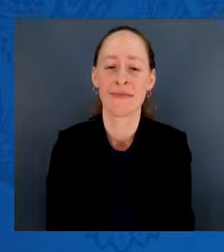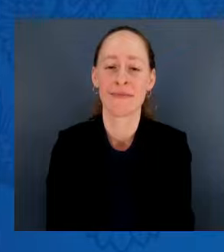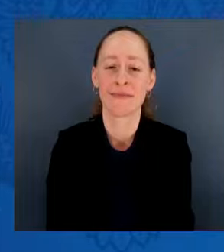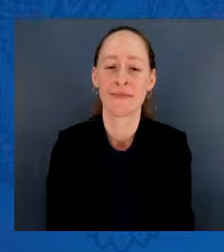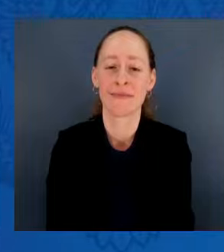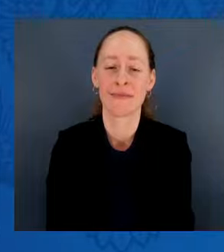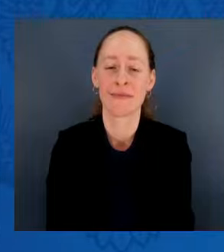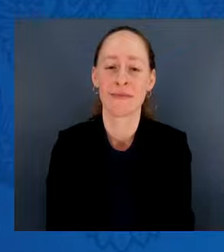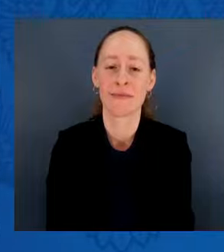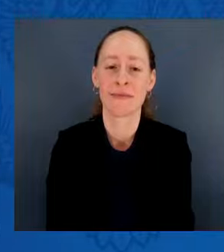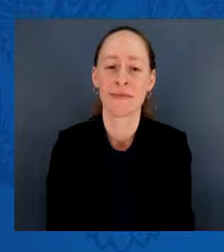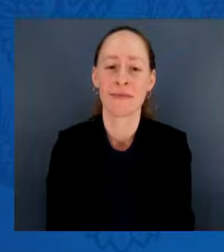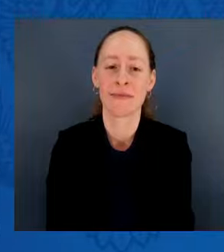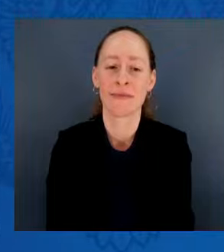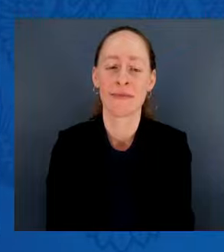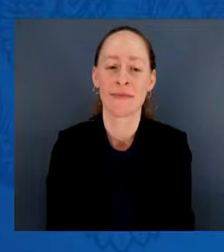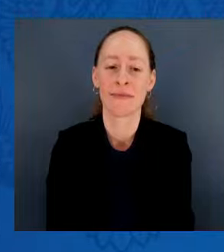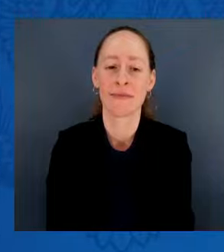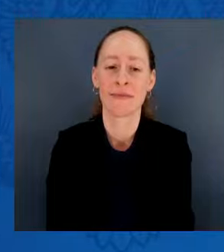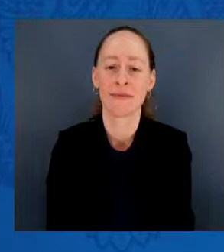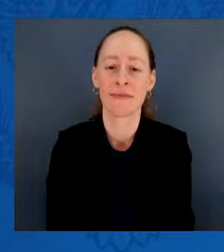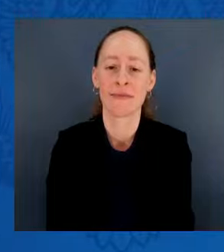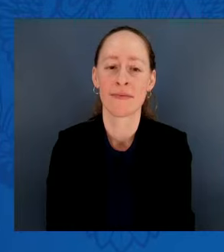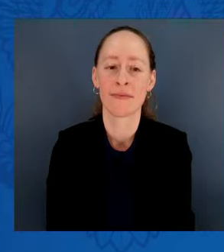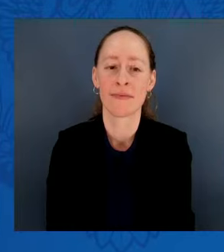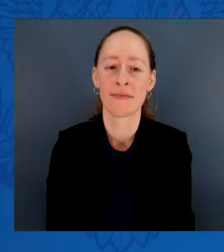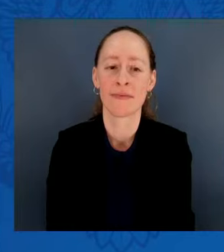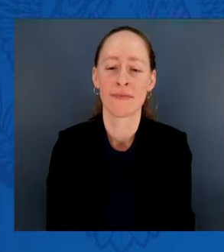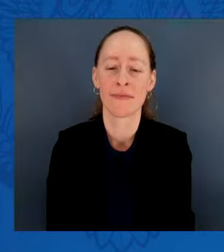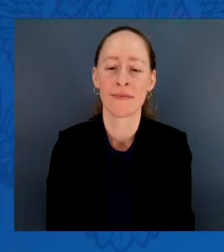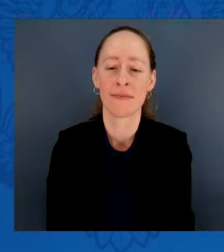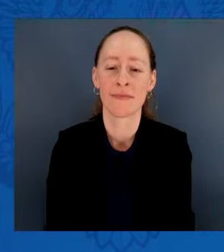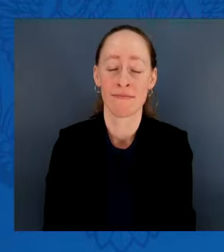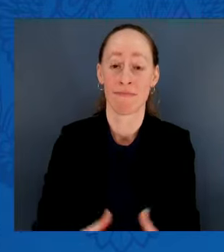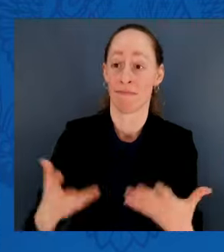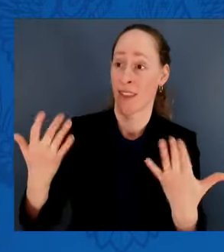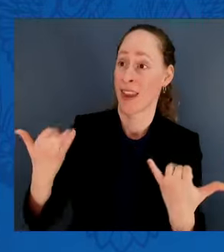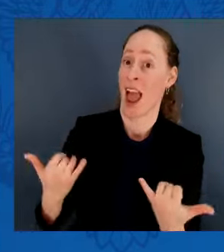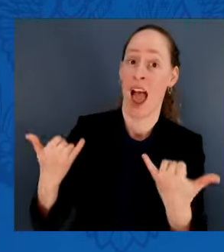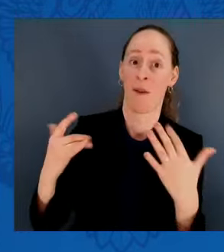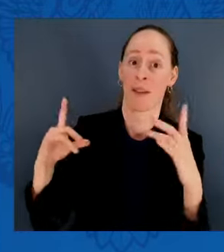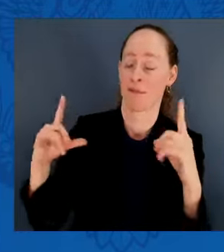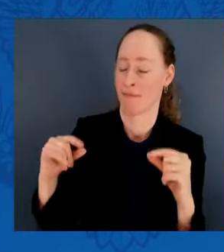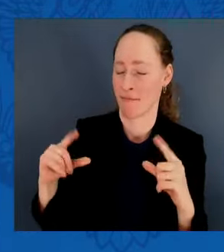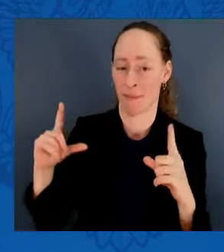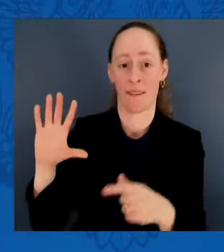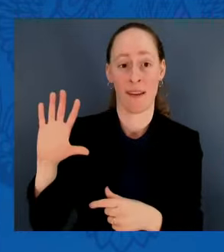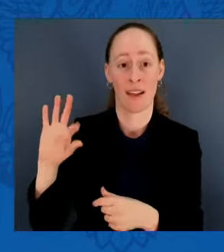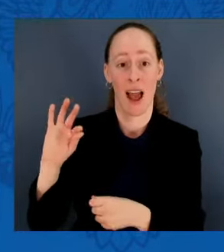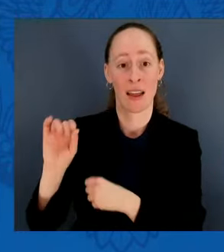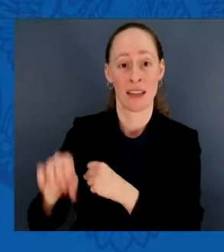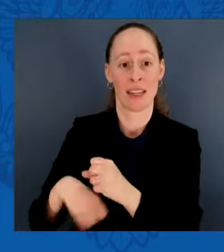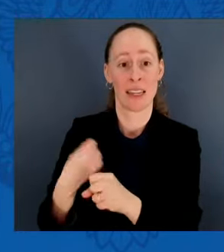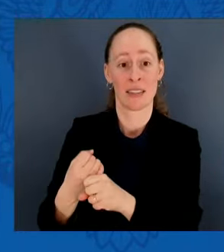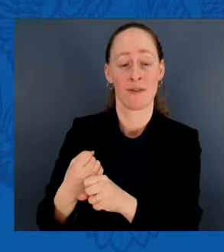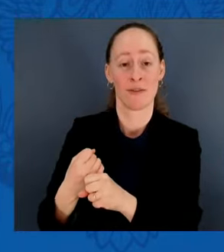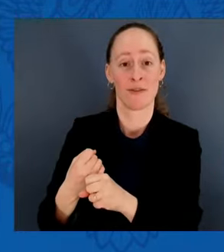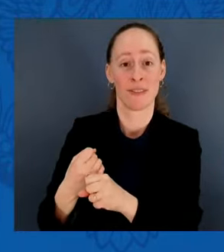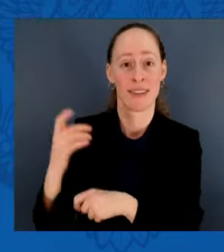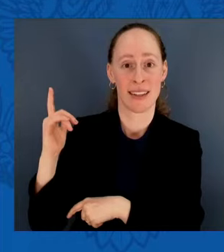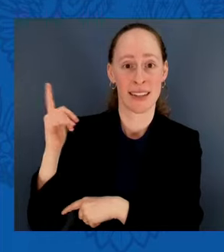But 59 years later, there are forces taking us back in time. Voter